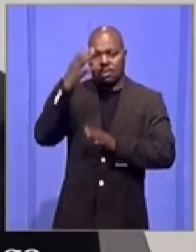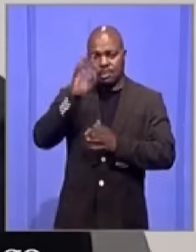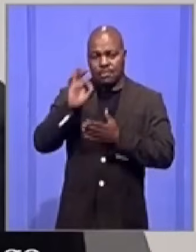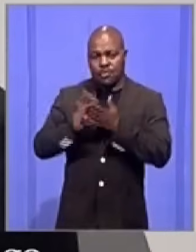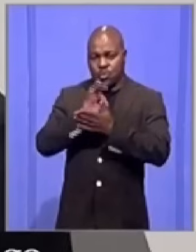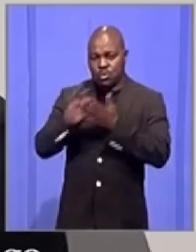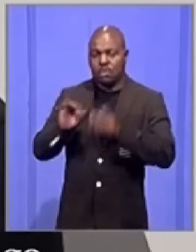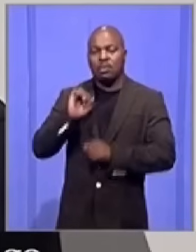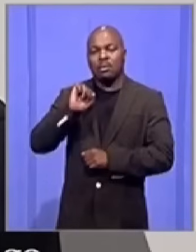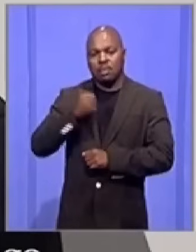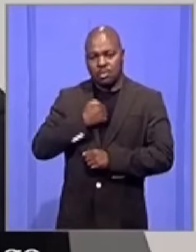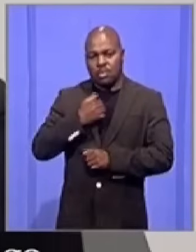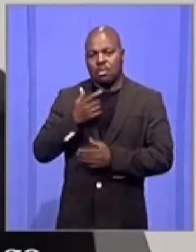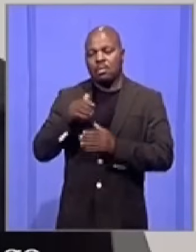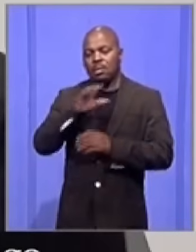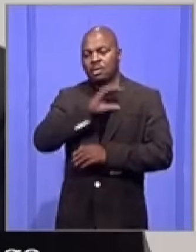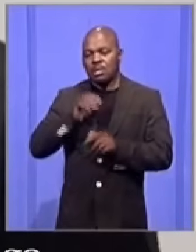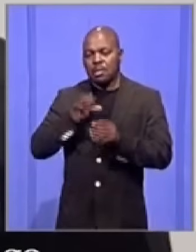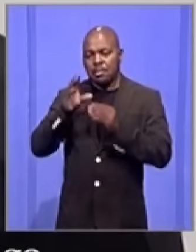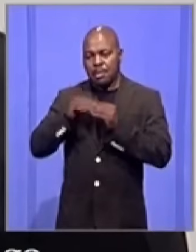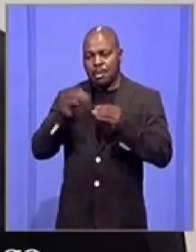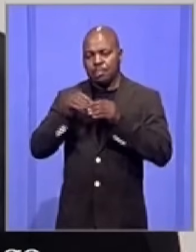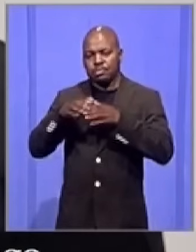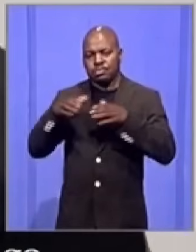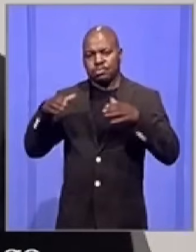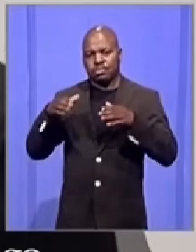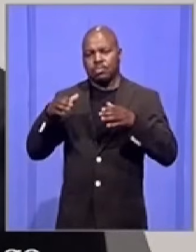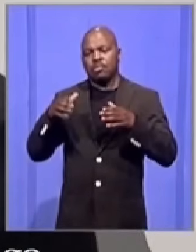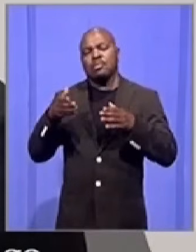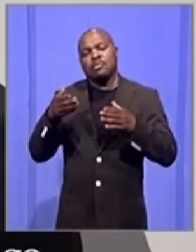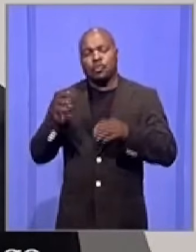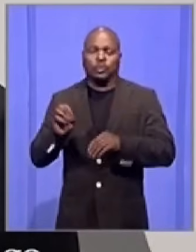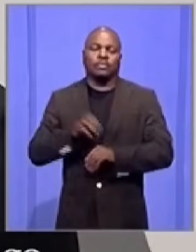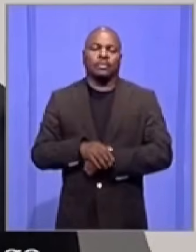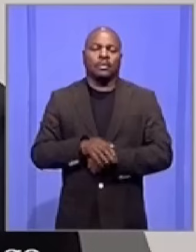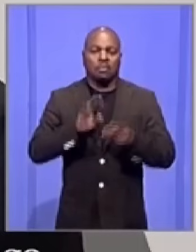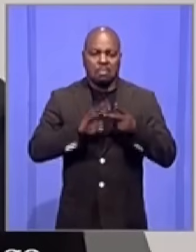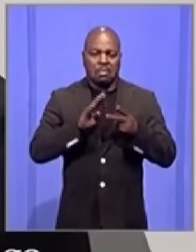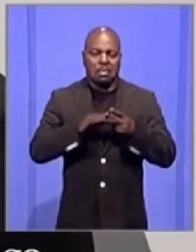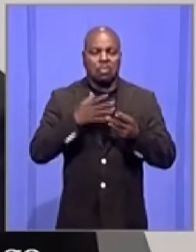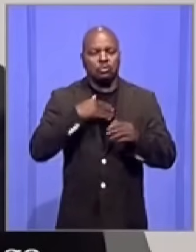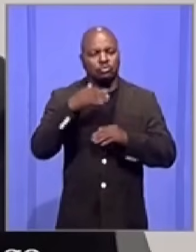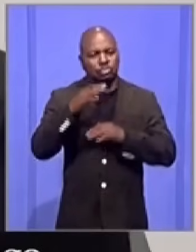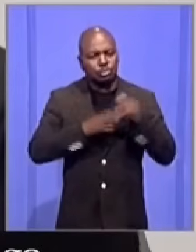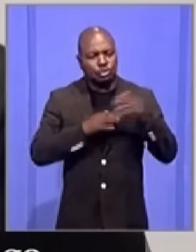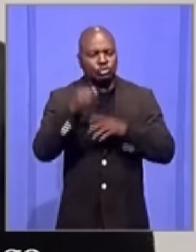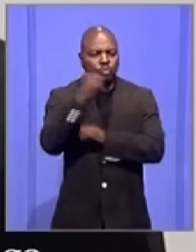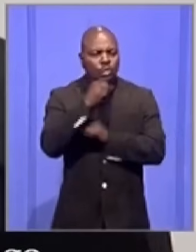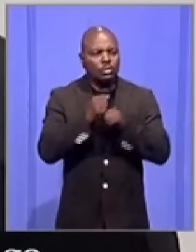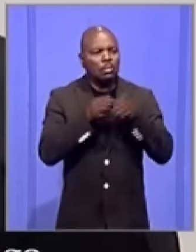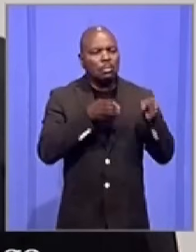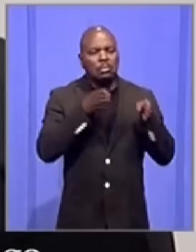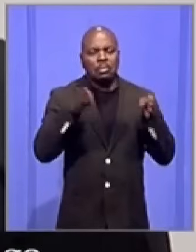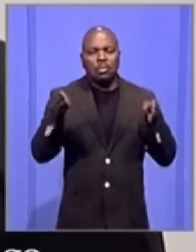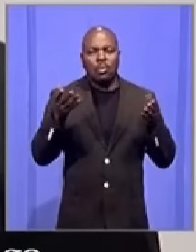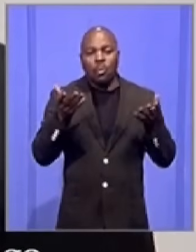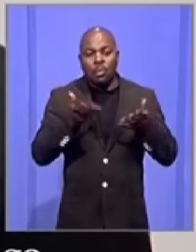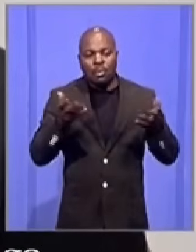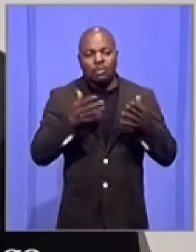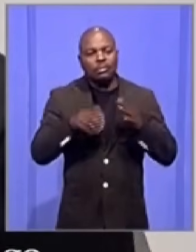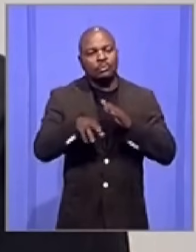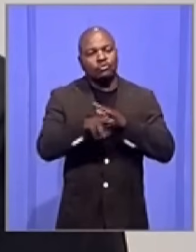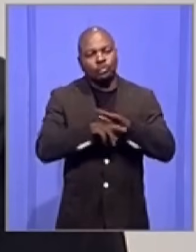we increased our number of councillors twofold, and we continue to create structures in all regions where the PAC did